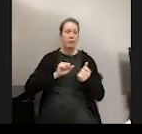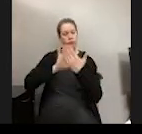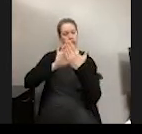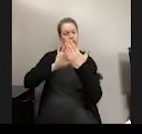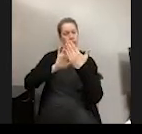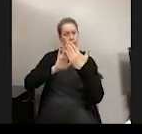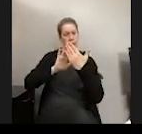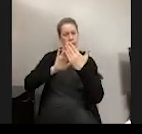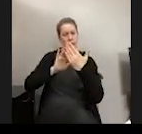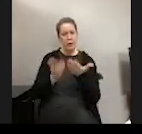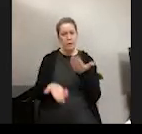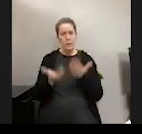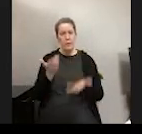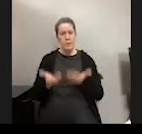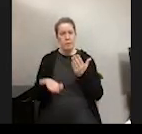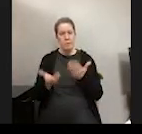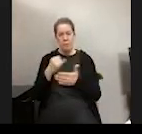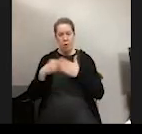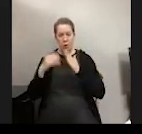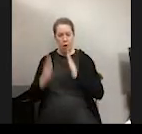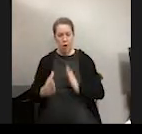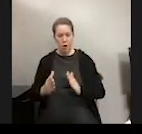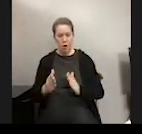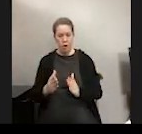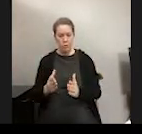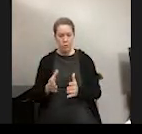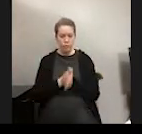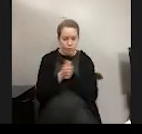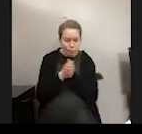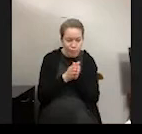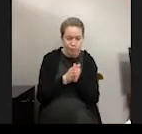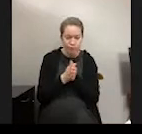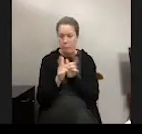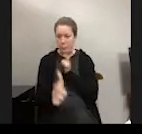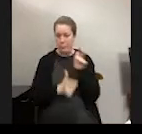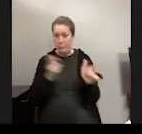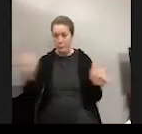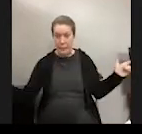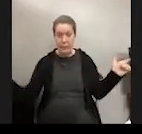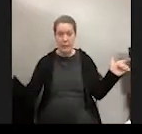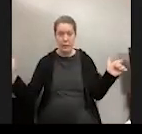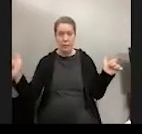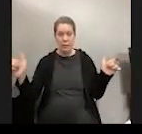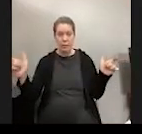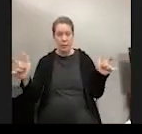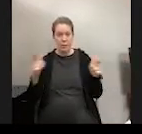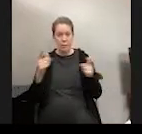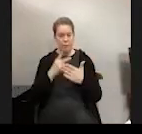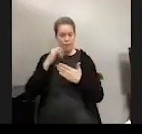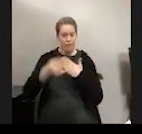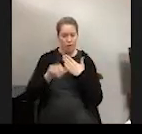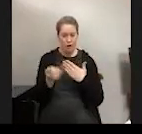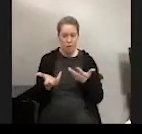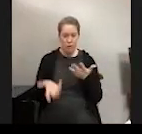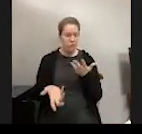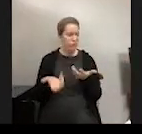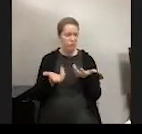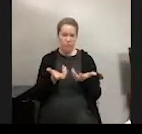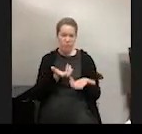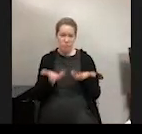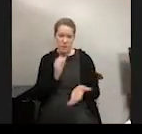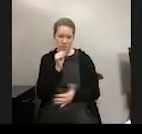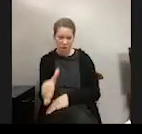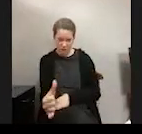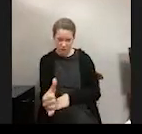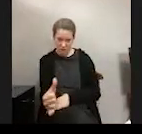construction projects or who may not be interested in working on gigantic construction projects because that's not what everybody really wants to do. So